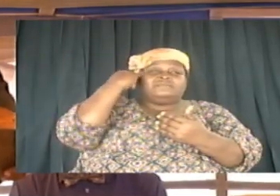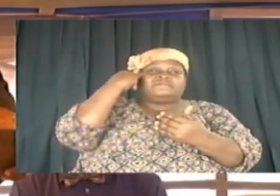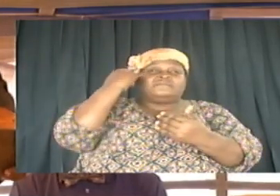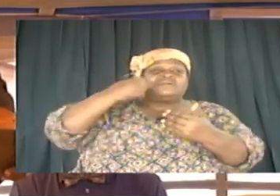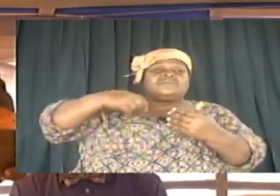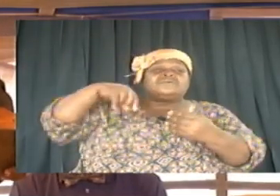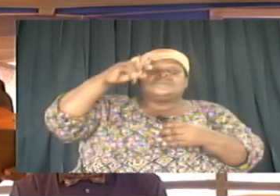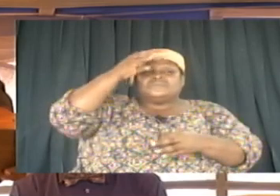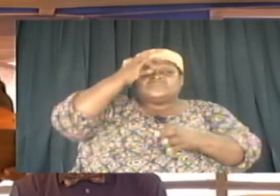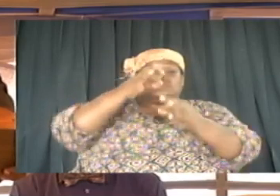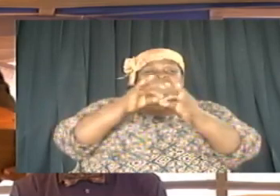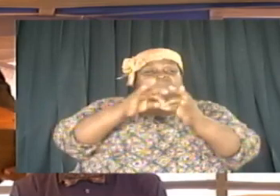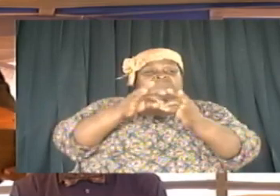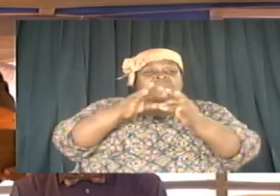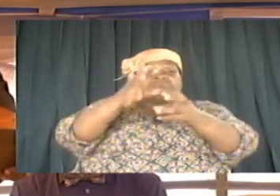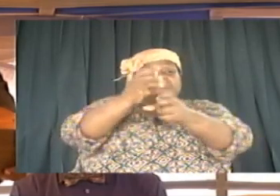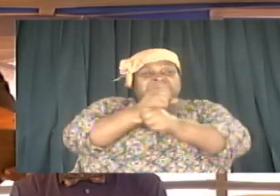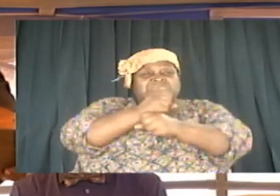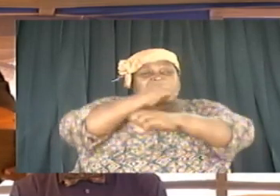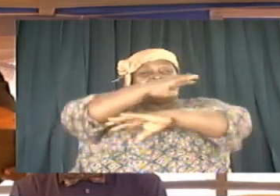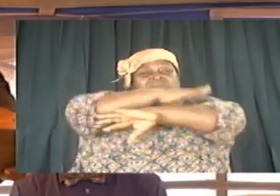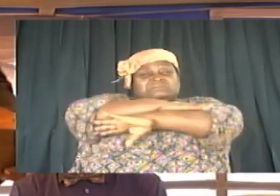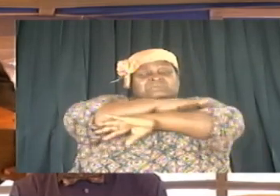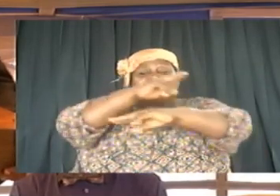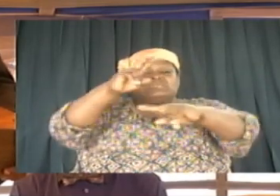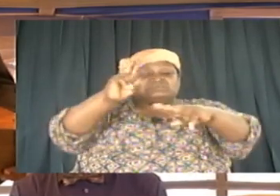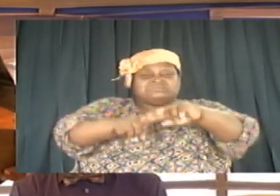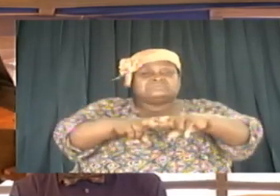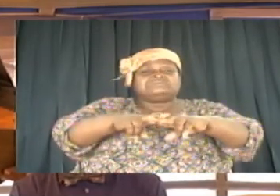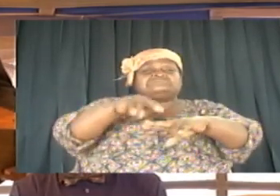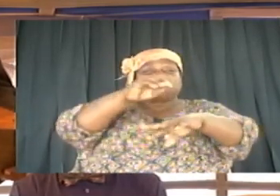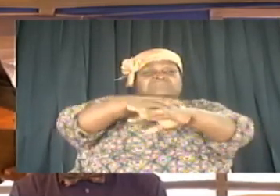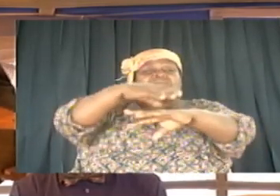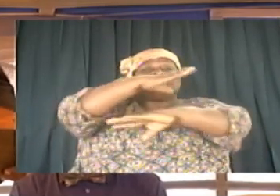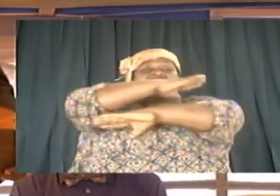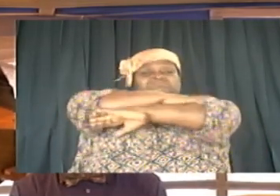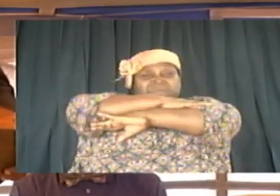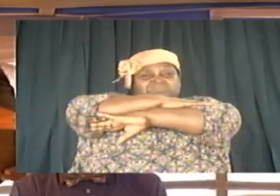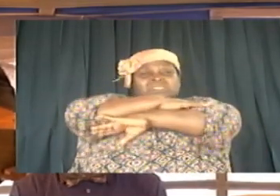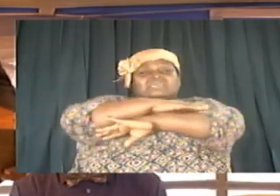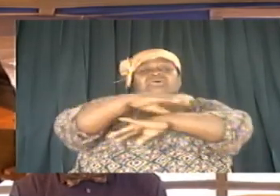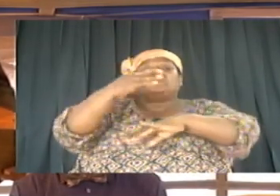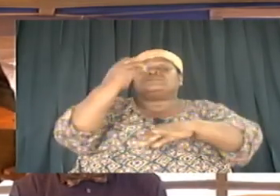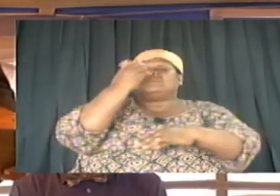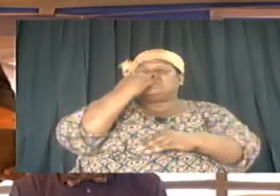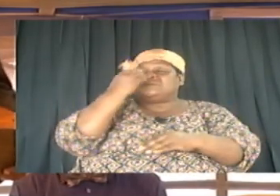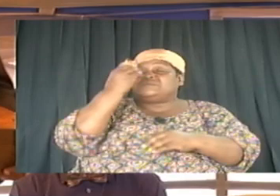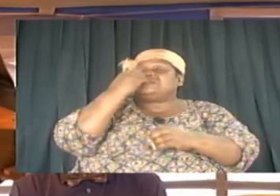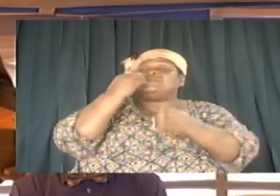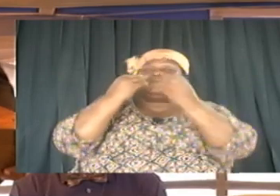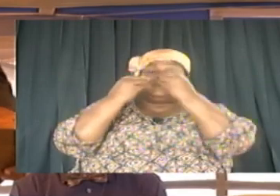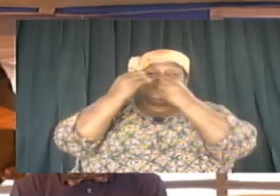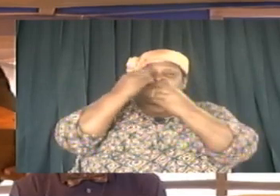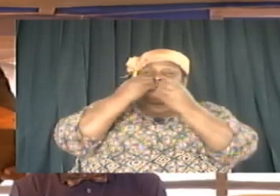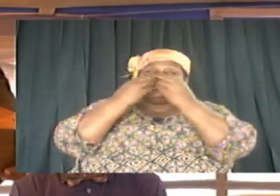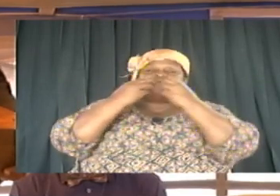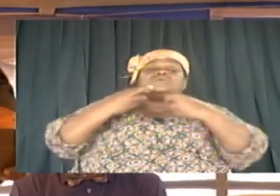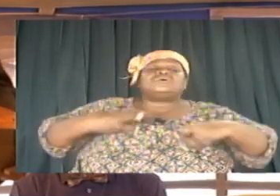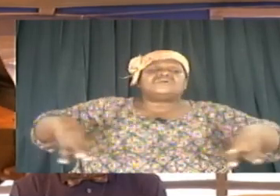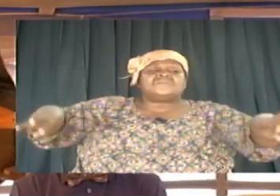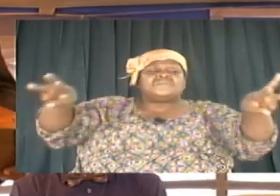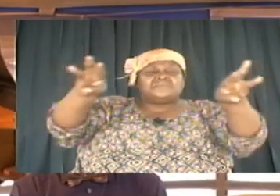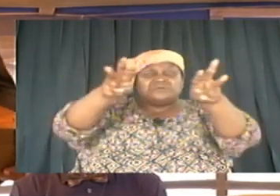take this table, sit at this table, and we eat worthily. Eat